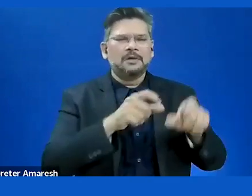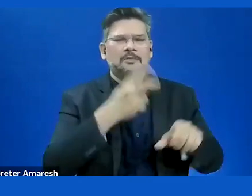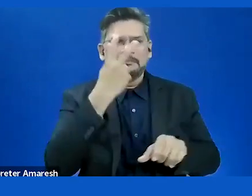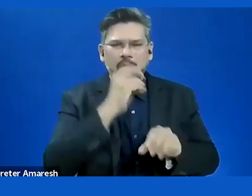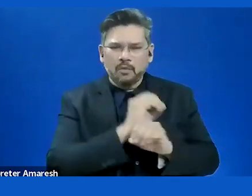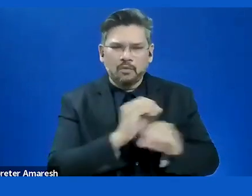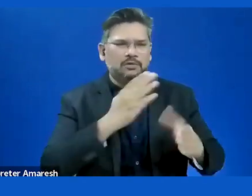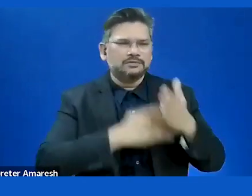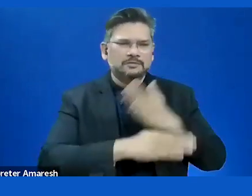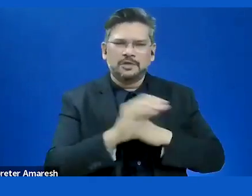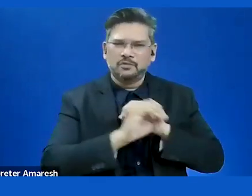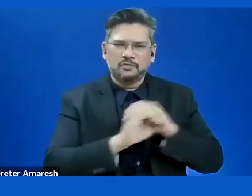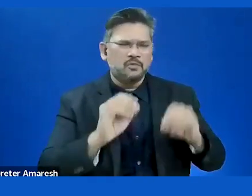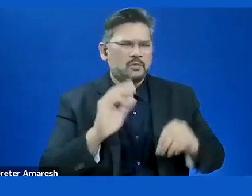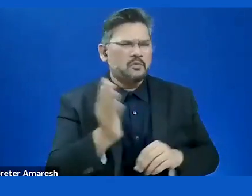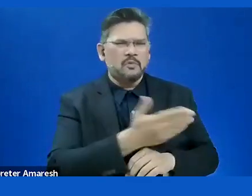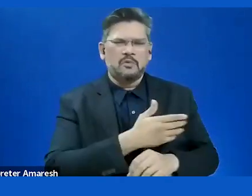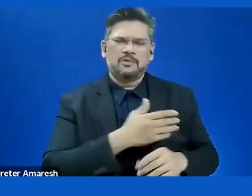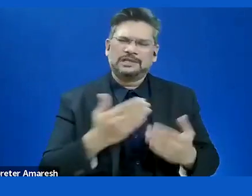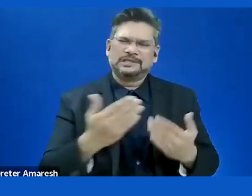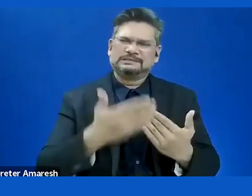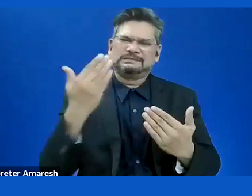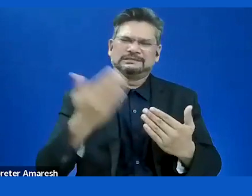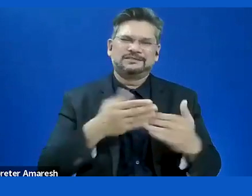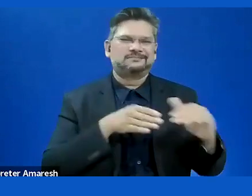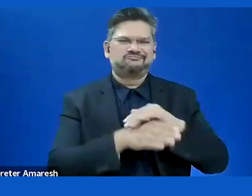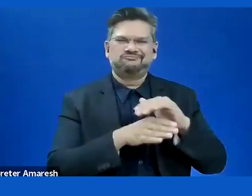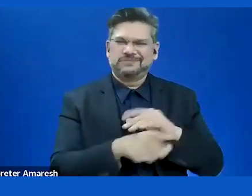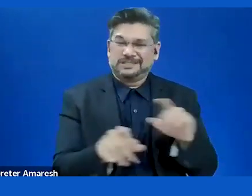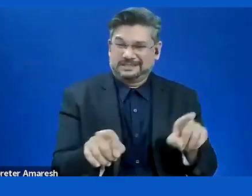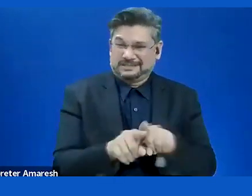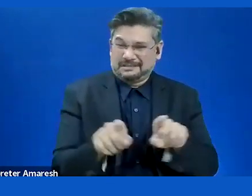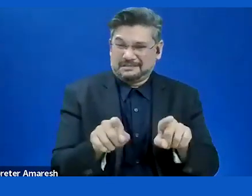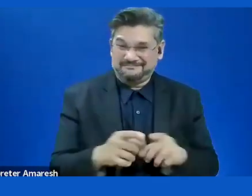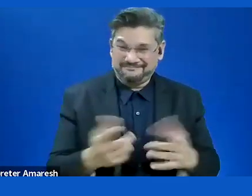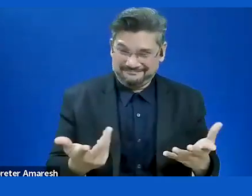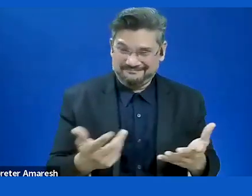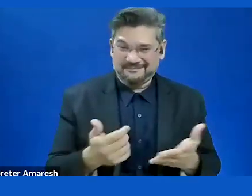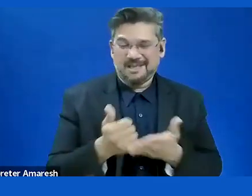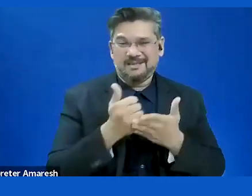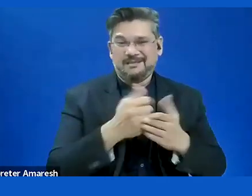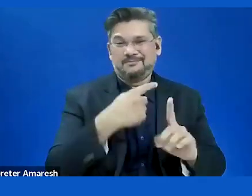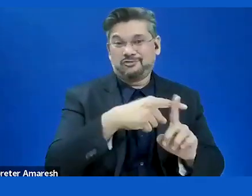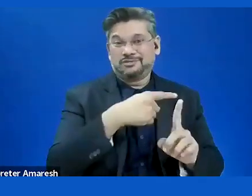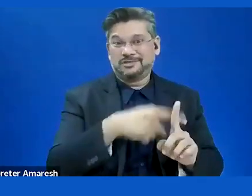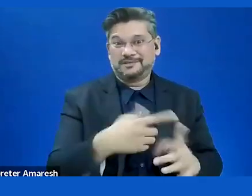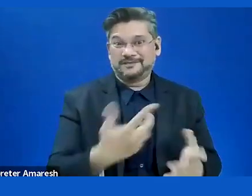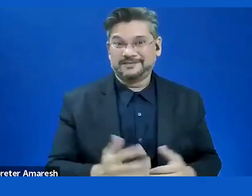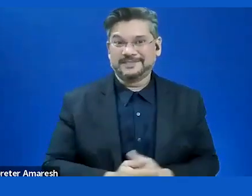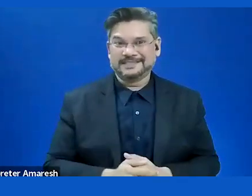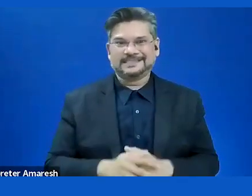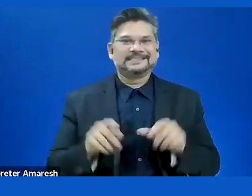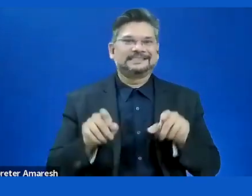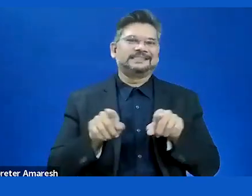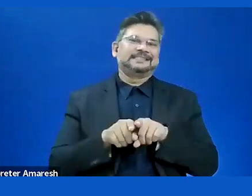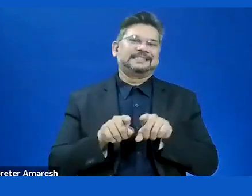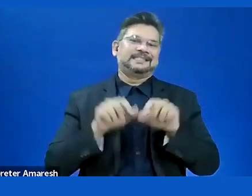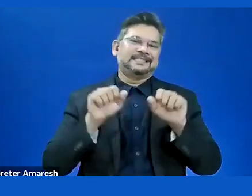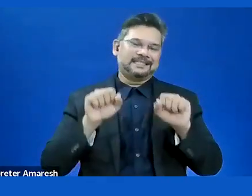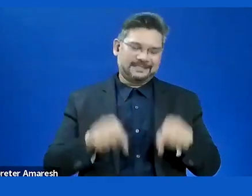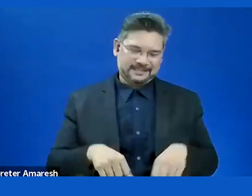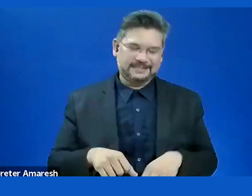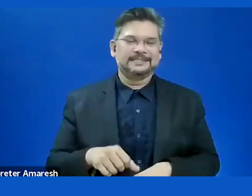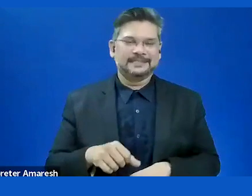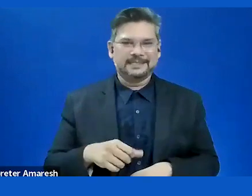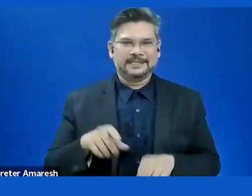Yeah, so we had the same thing in the chat also, that involving people with disabilities is really important if we hope to avoid many of the potential